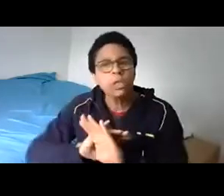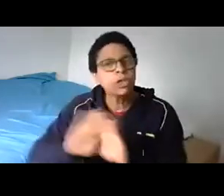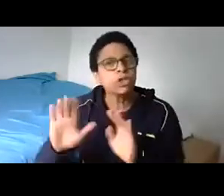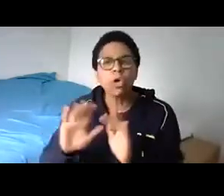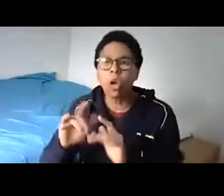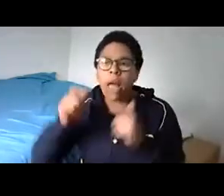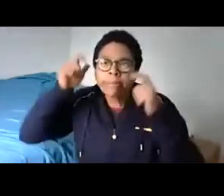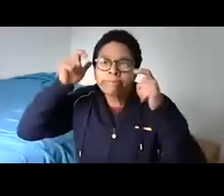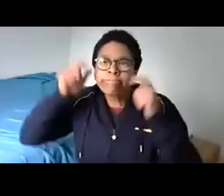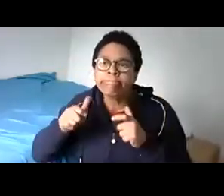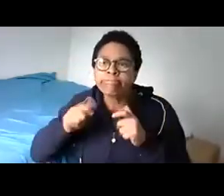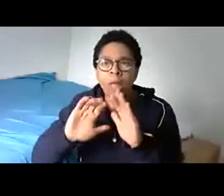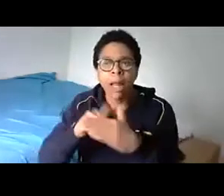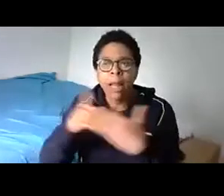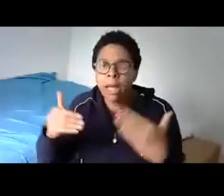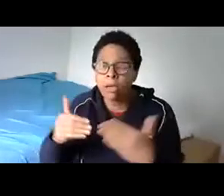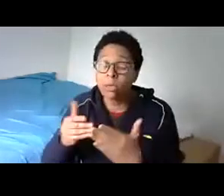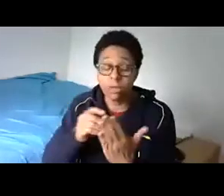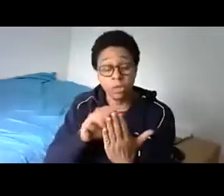language. It's actually